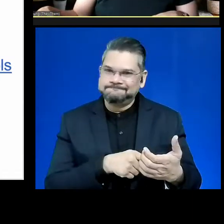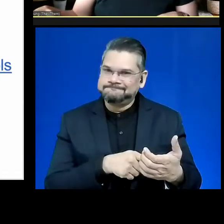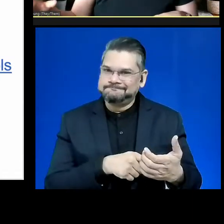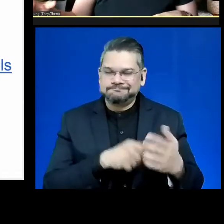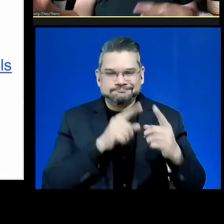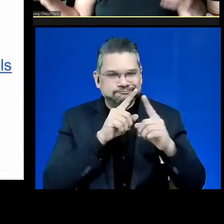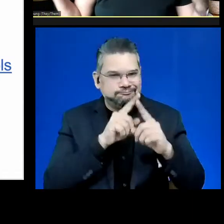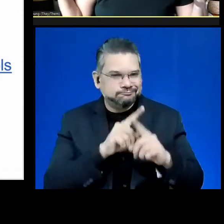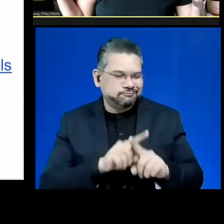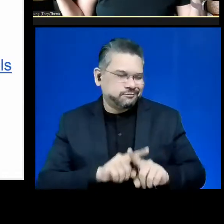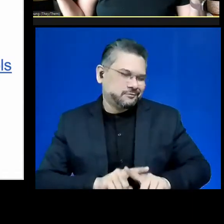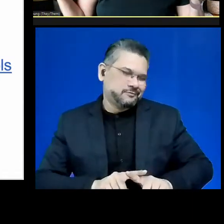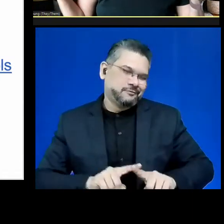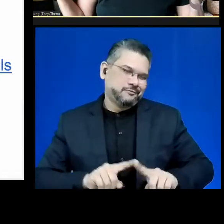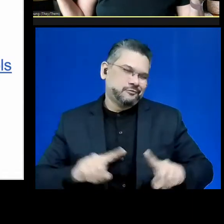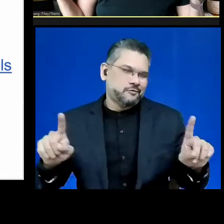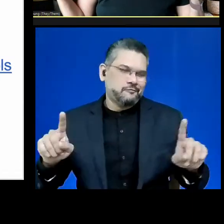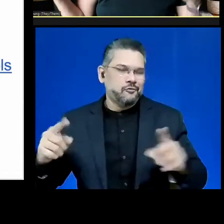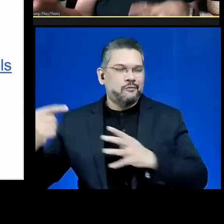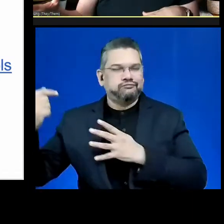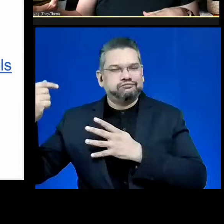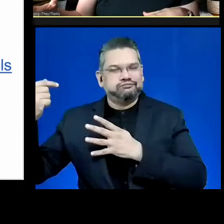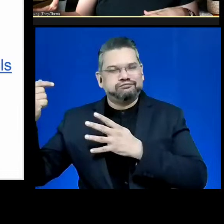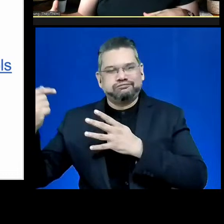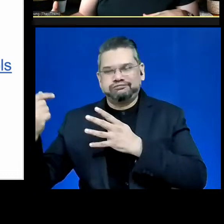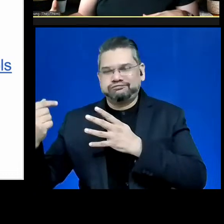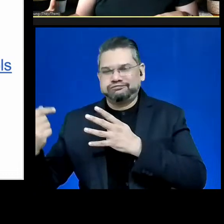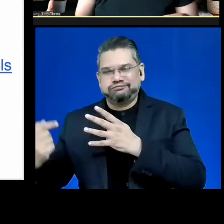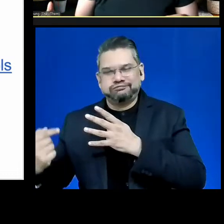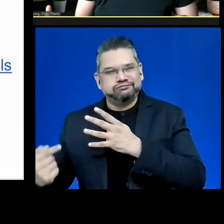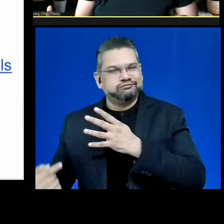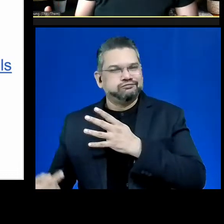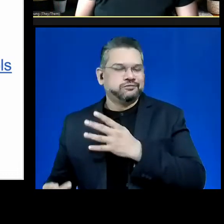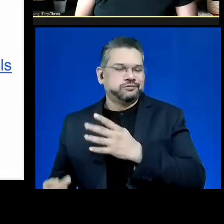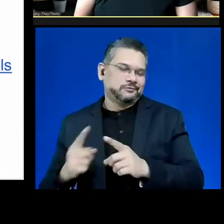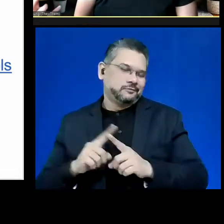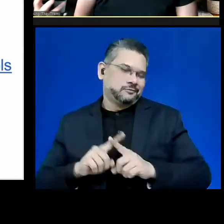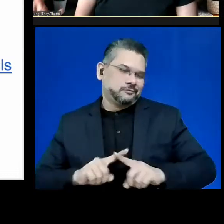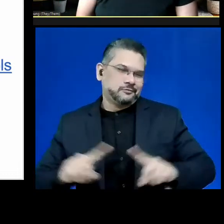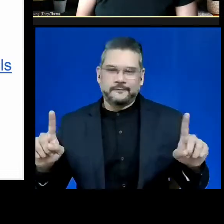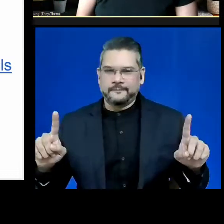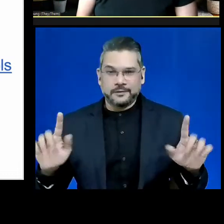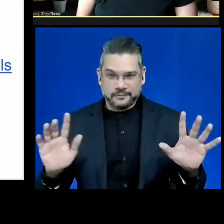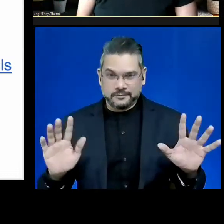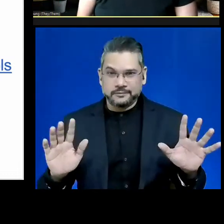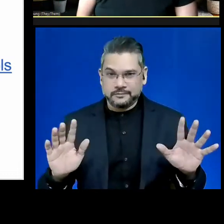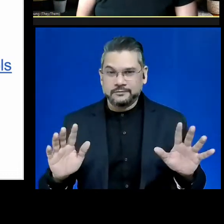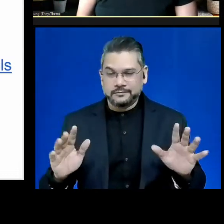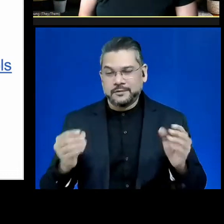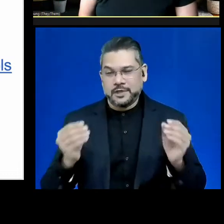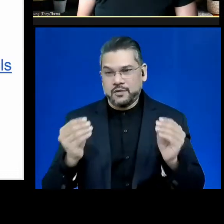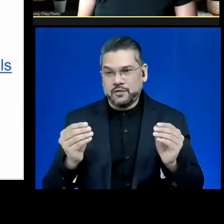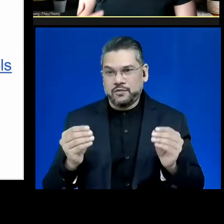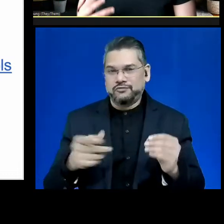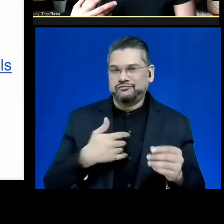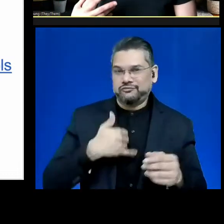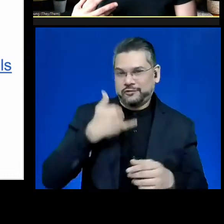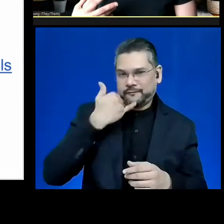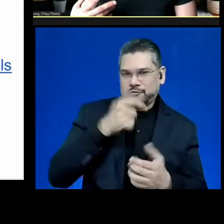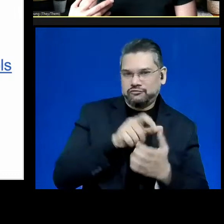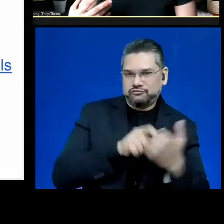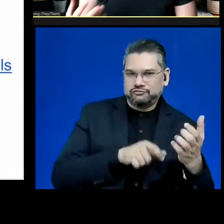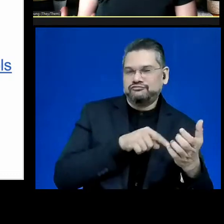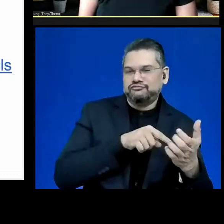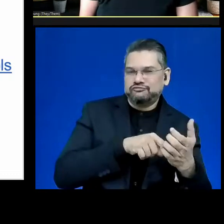eggs in a basket, if you will, a whole other amount of components that you would need to consider, with regard to a mobile device